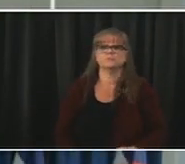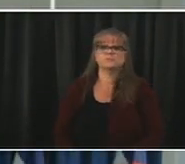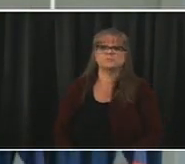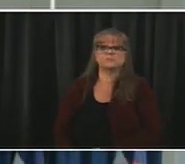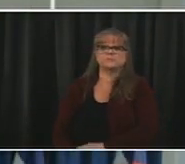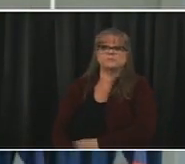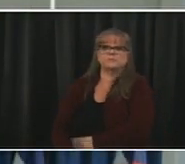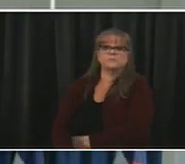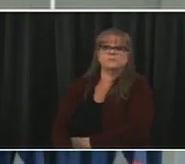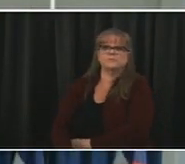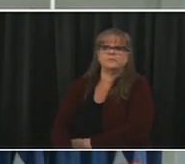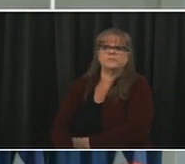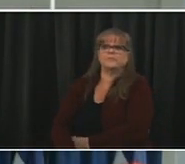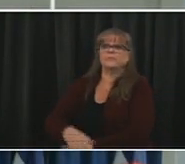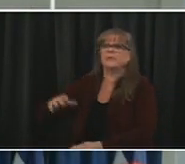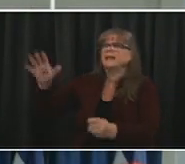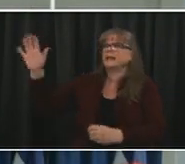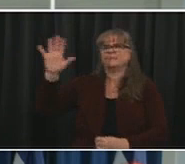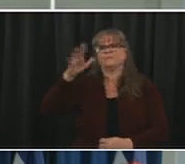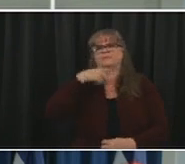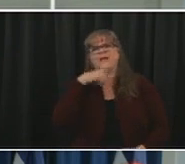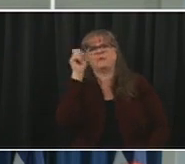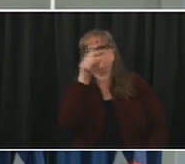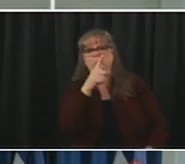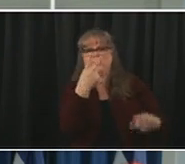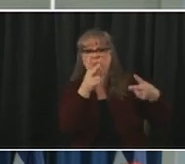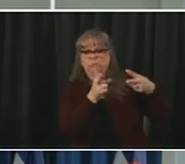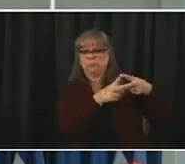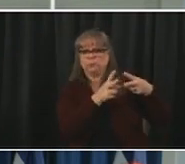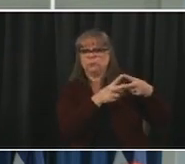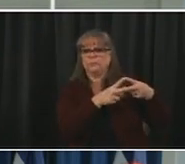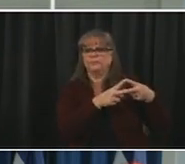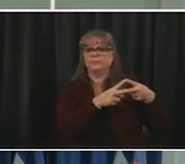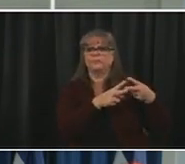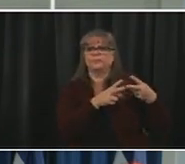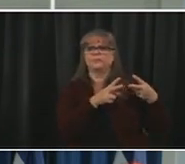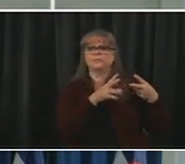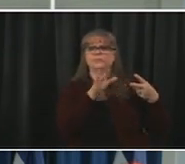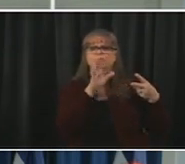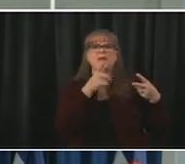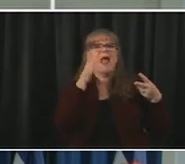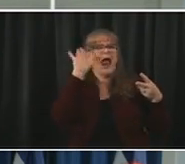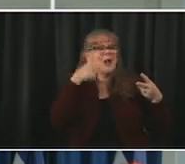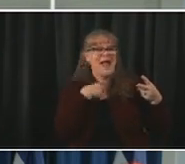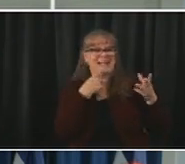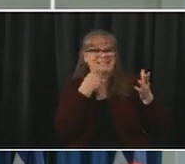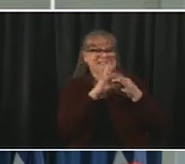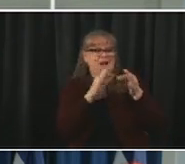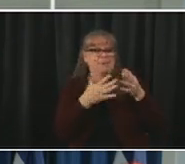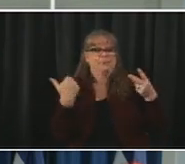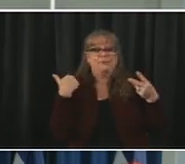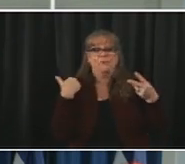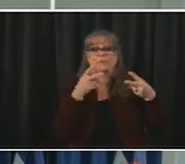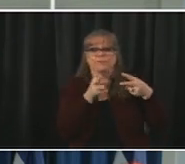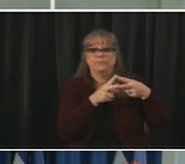Prompt question. You've addressed this issue on a number of occasions. We always get a lot of phone calls from viewers who have loved ones that